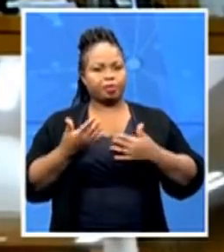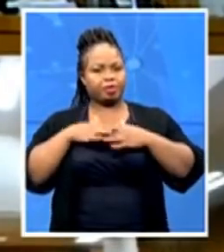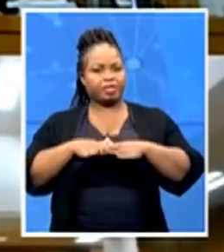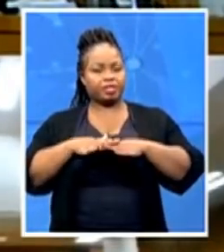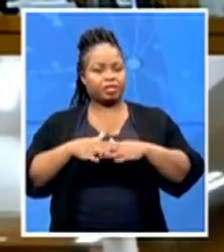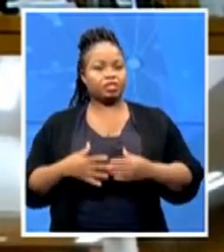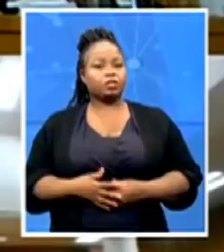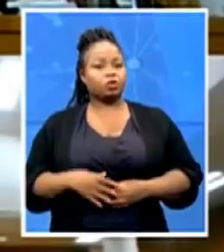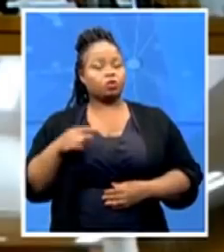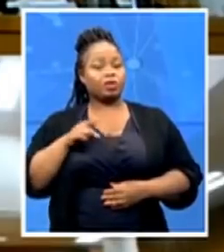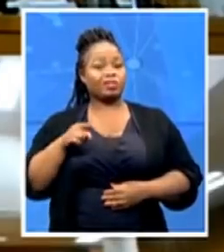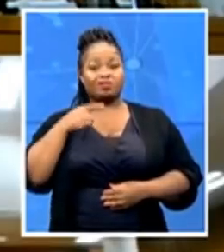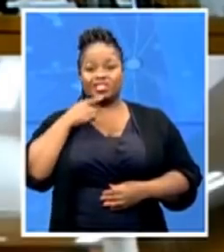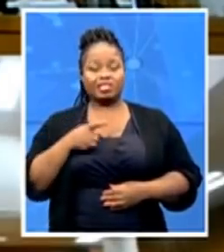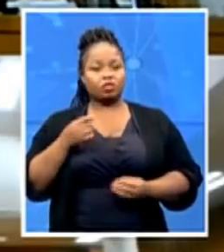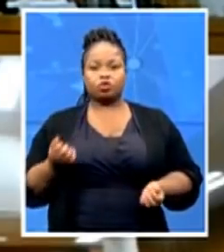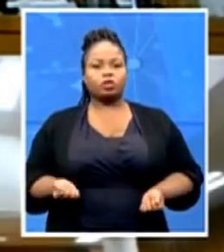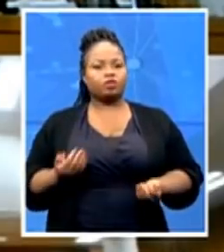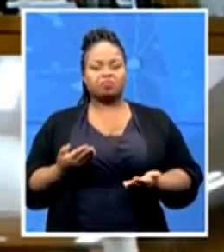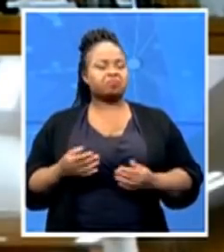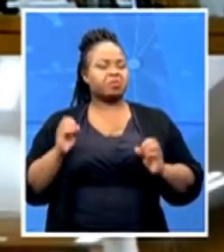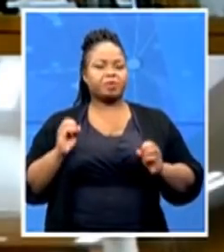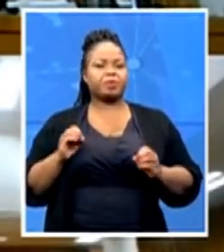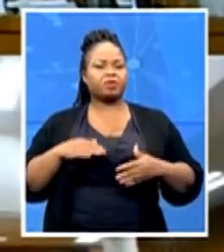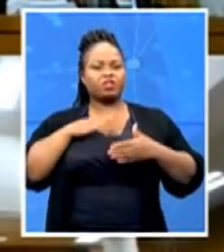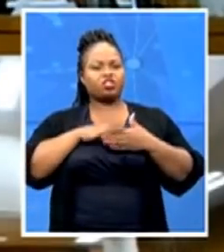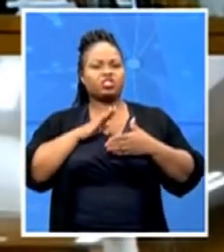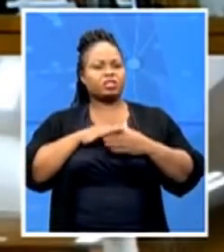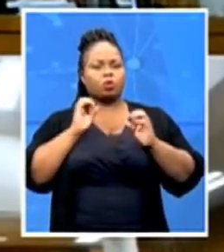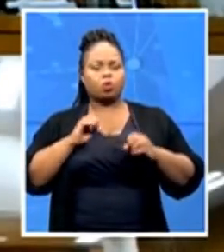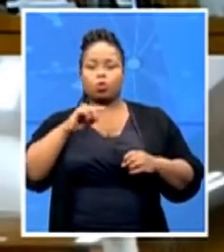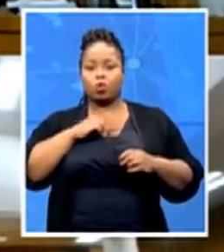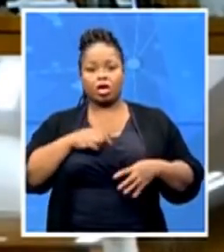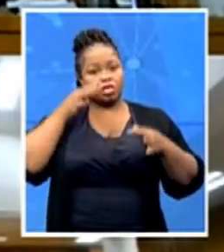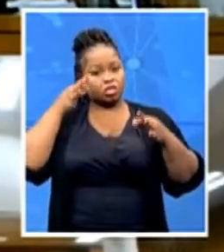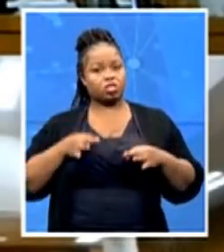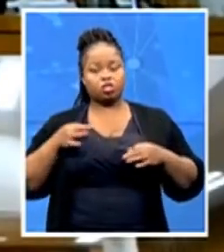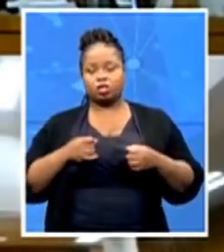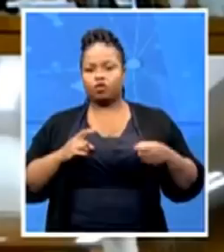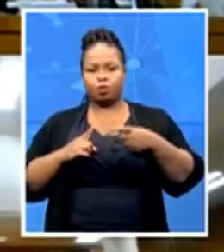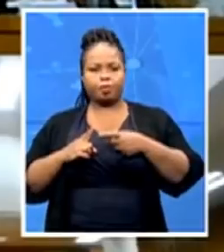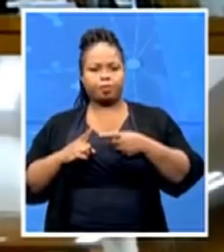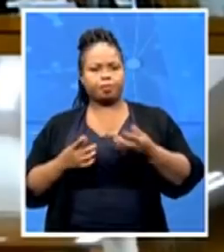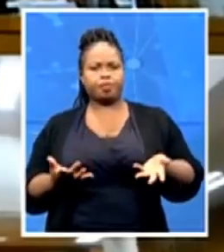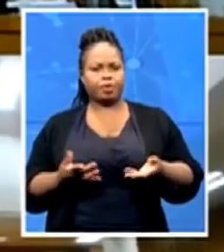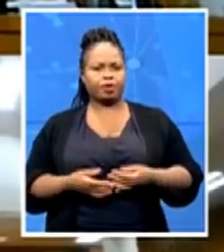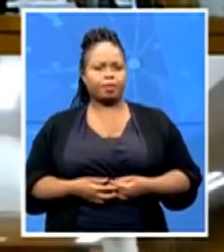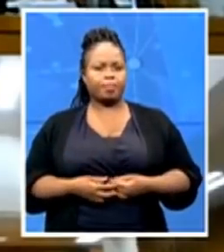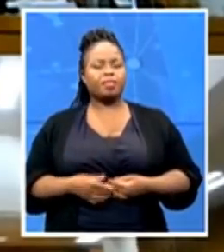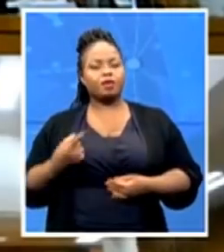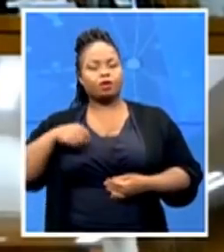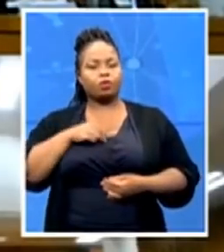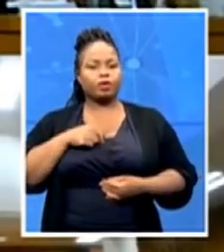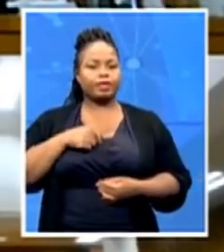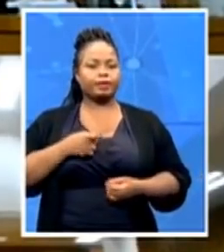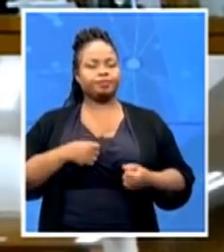her to be given reasons for decisions adverse to her. Now, we deal with this in our main heads at paragraphs 179 to